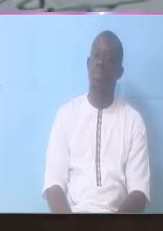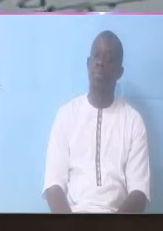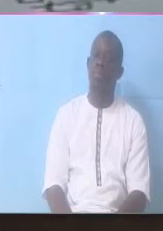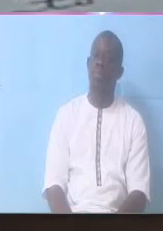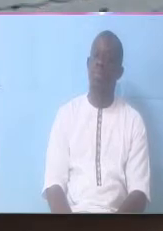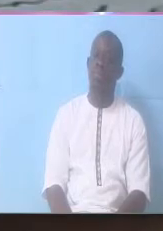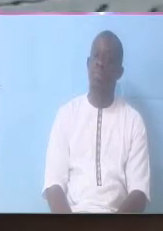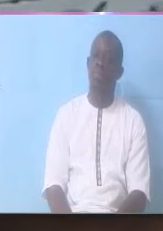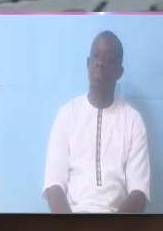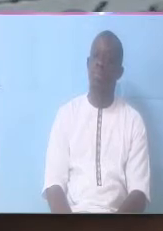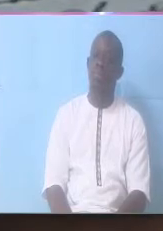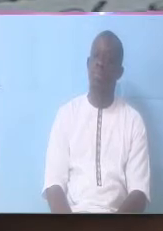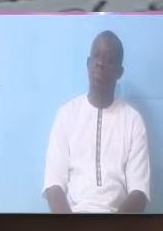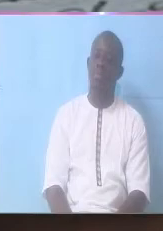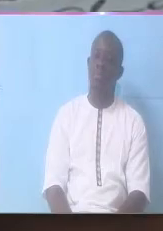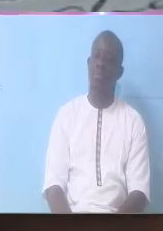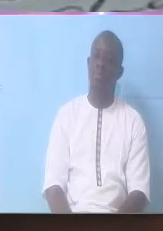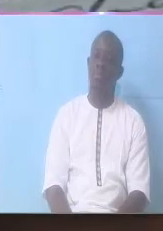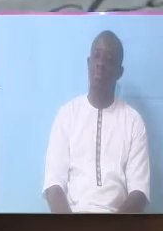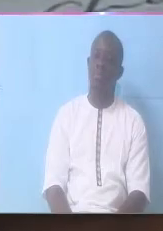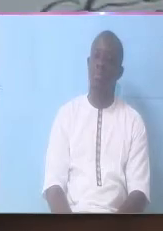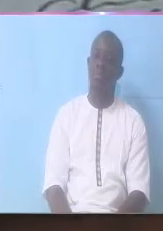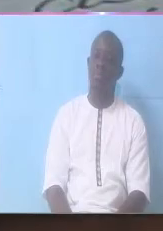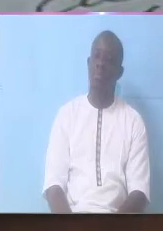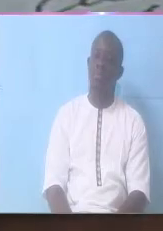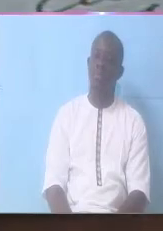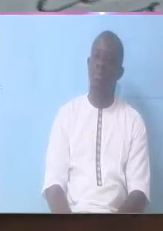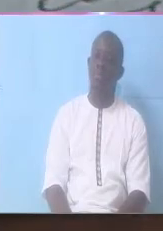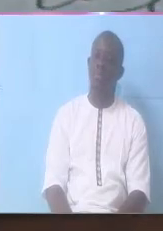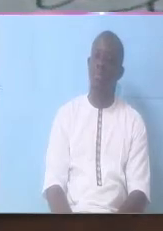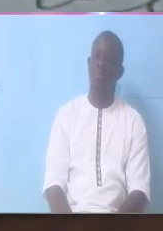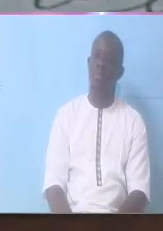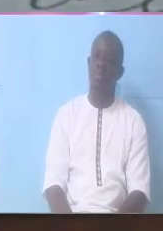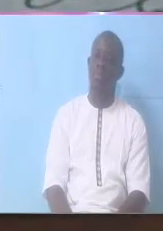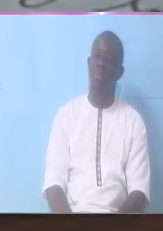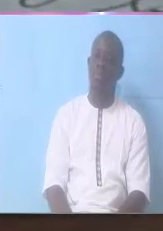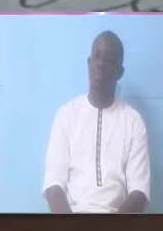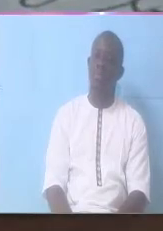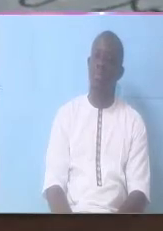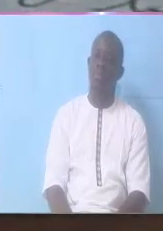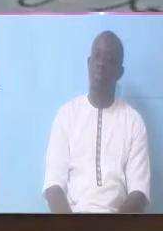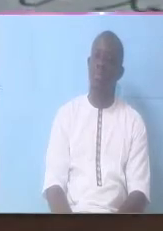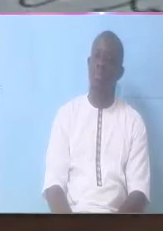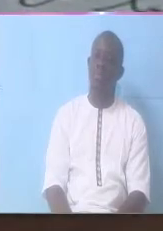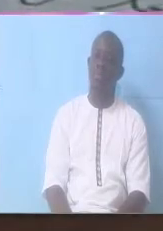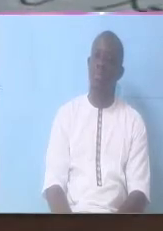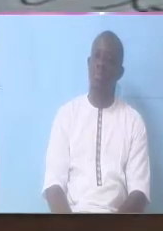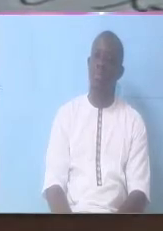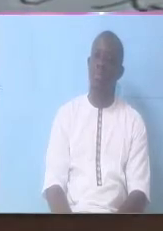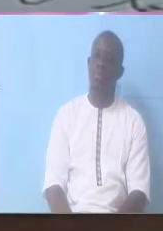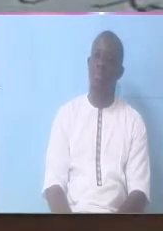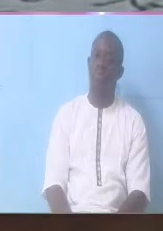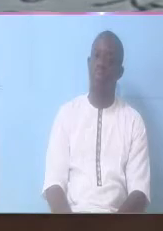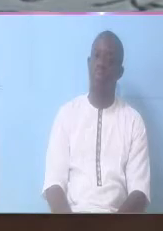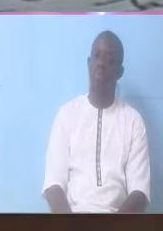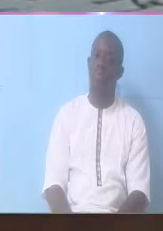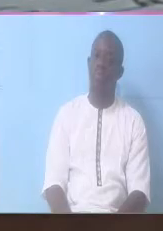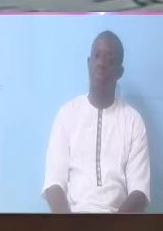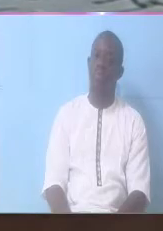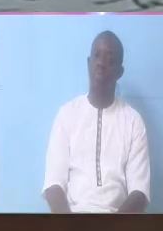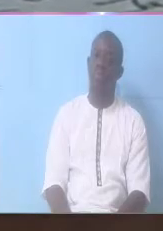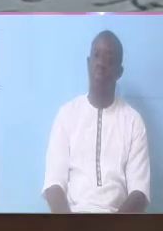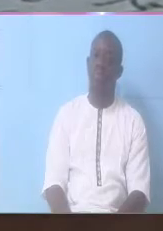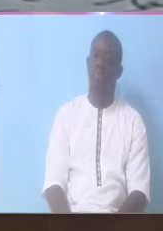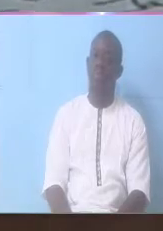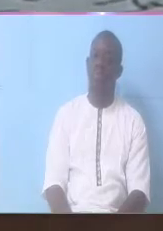PDOIS, Dr. Boro Suso, Dr. Sirif Sise, Lieutenant Bakari Kamara, and then the others I could not read